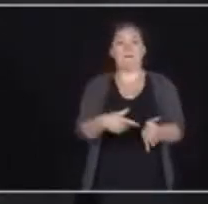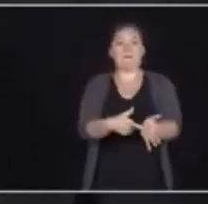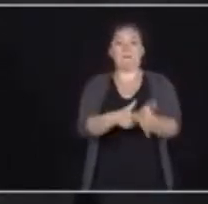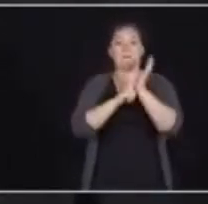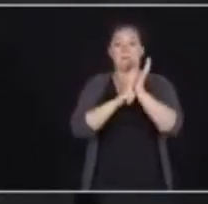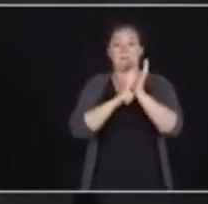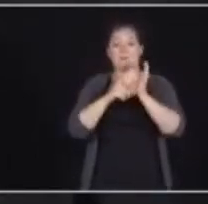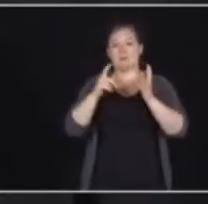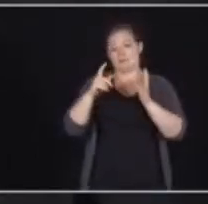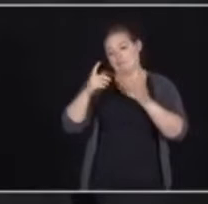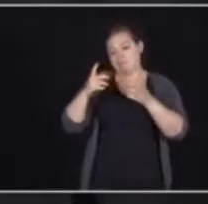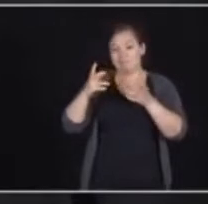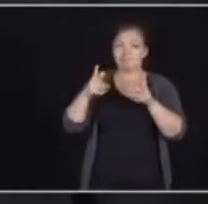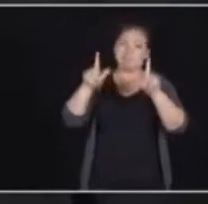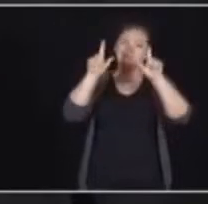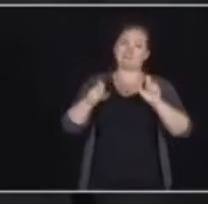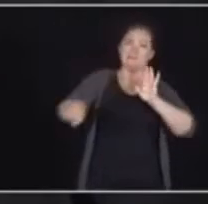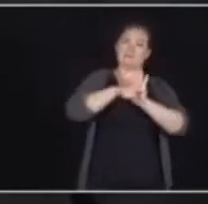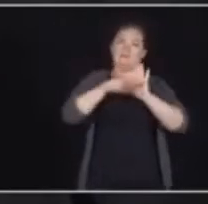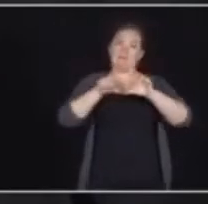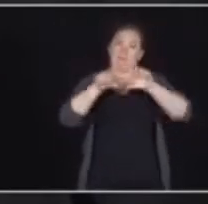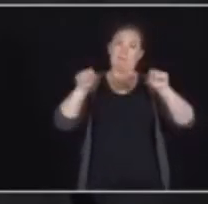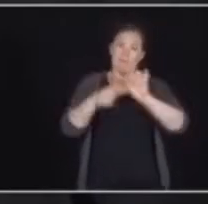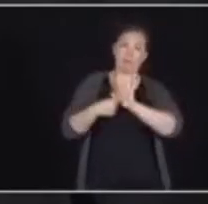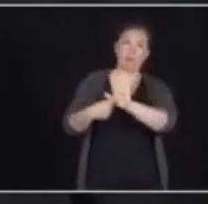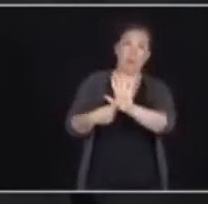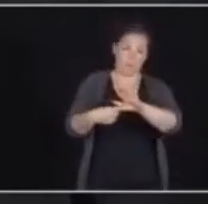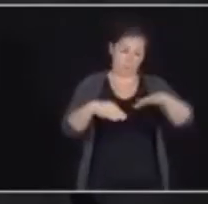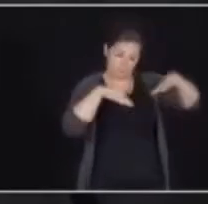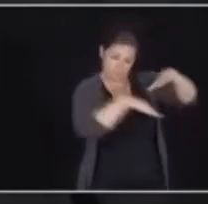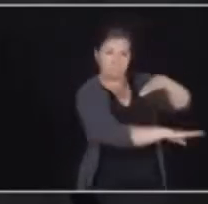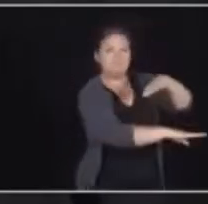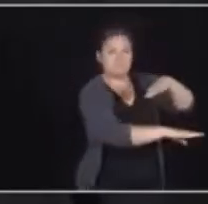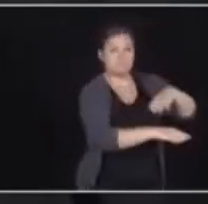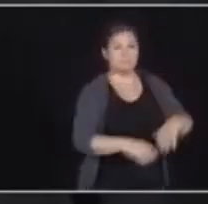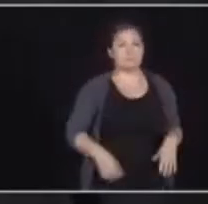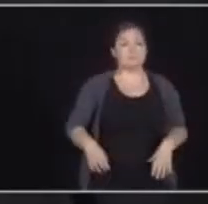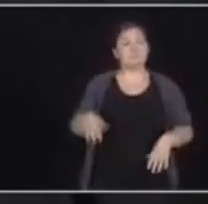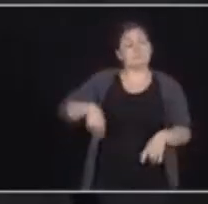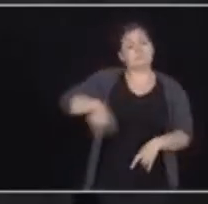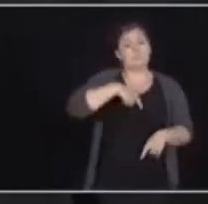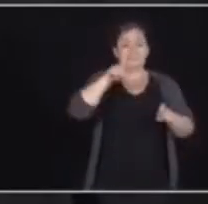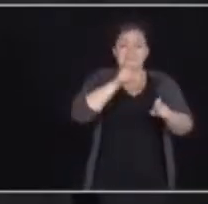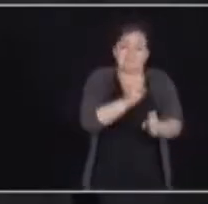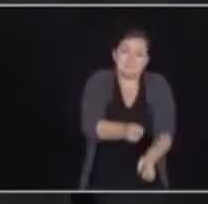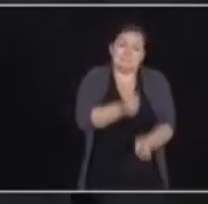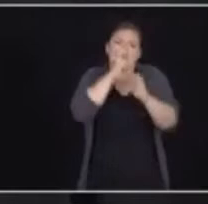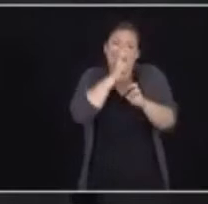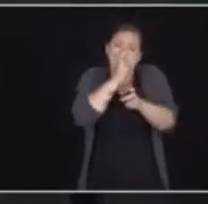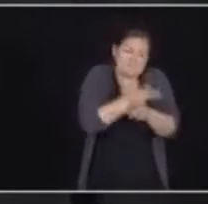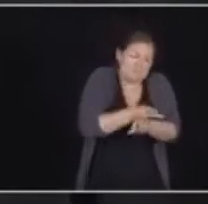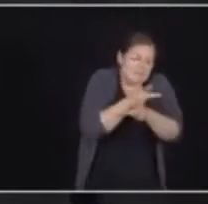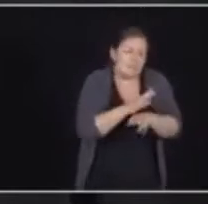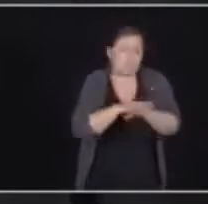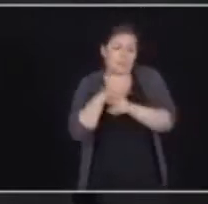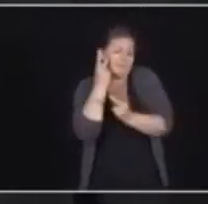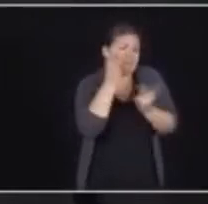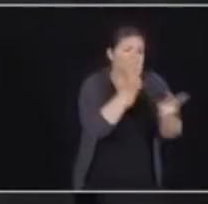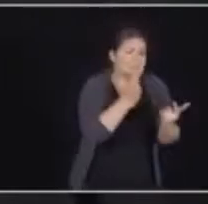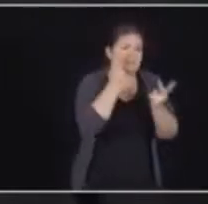We must continue to be vigilant when visiting our loved ones in long-term care. If you're feeling